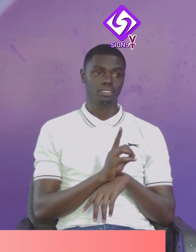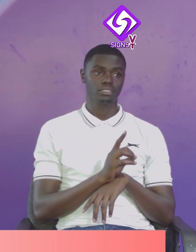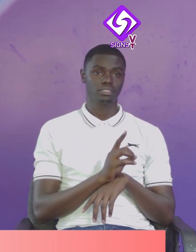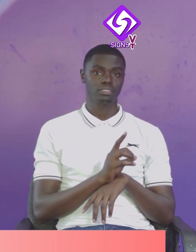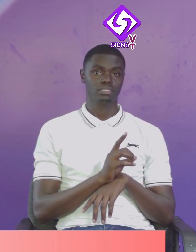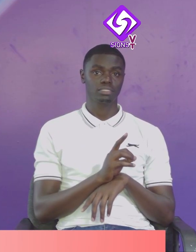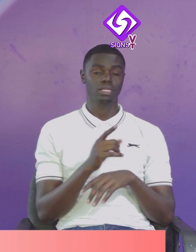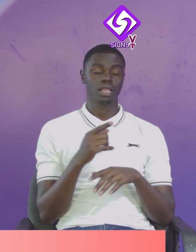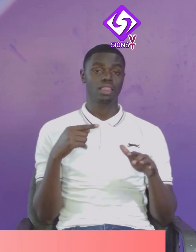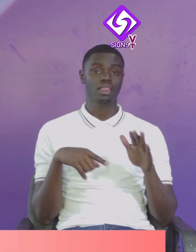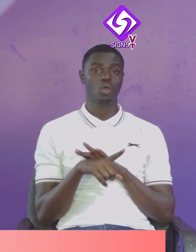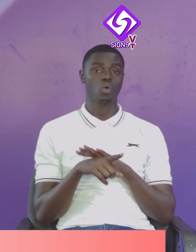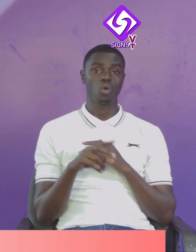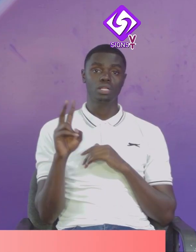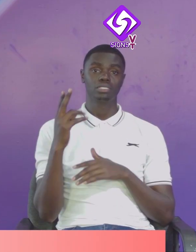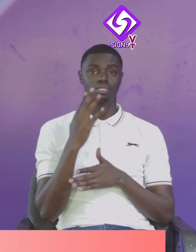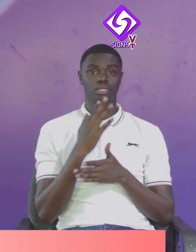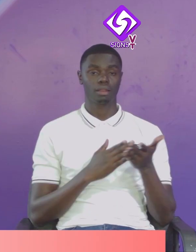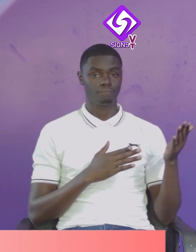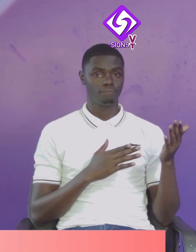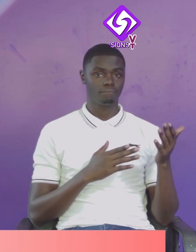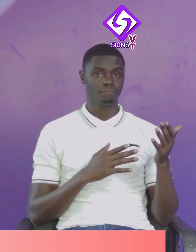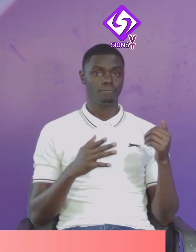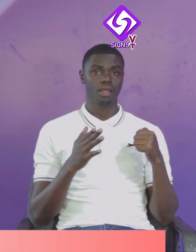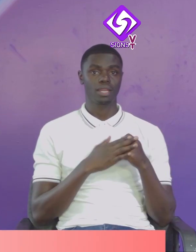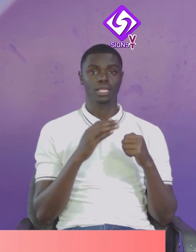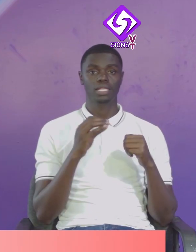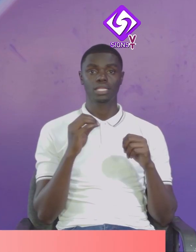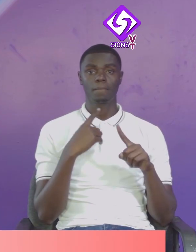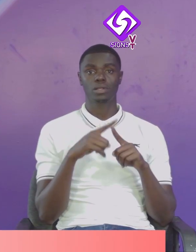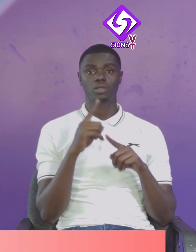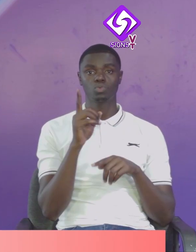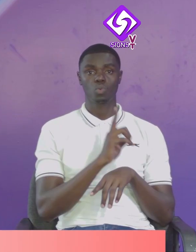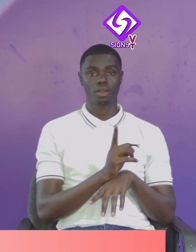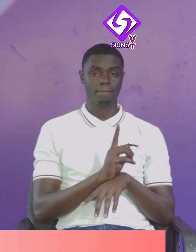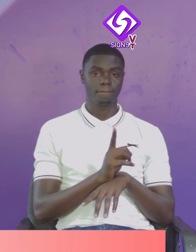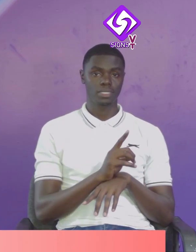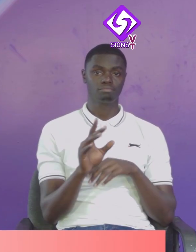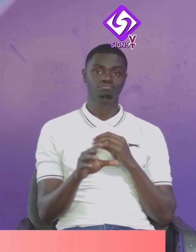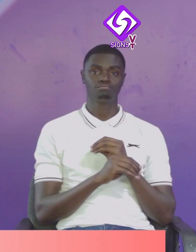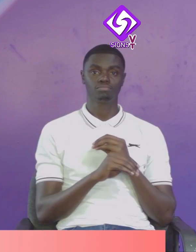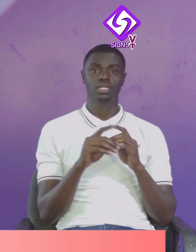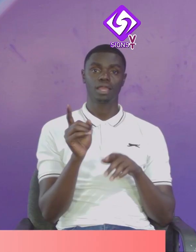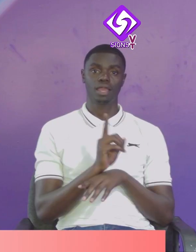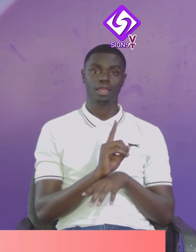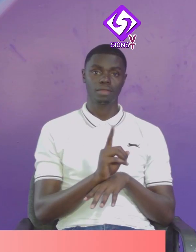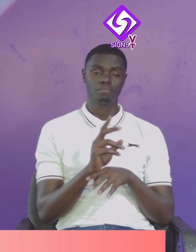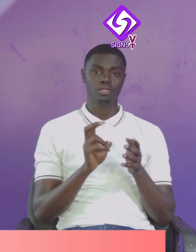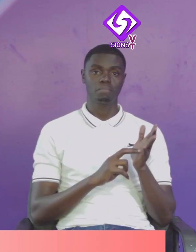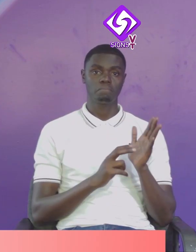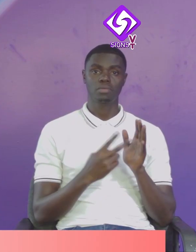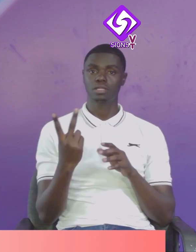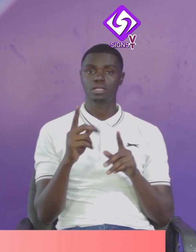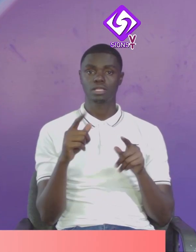the goal came in the second half. That was 90 plus 1 minute. 90 plus 1, yes. That was in the added minutes. Right. So it means the two teams